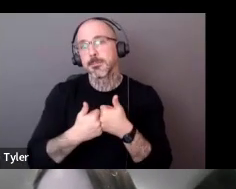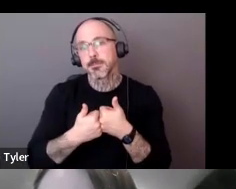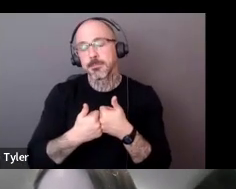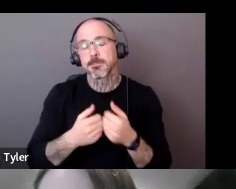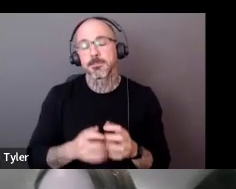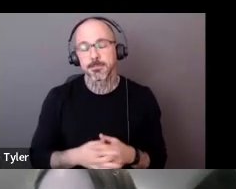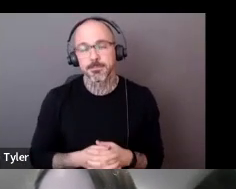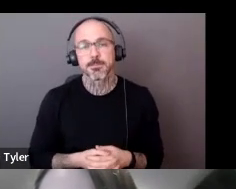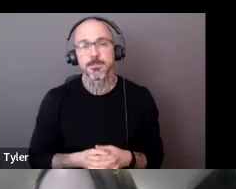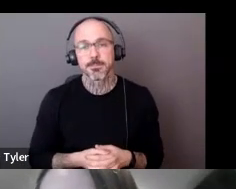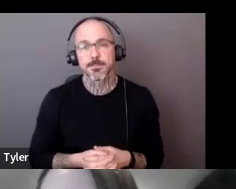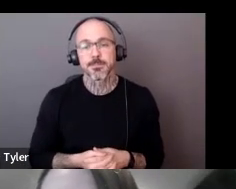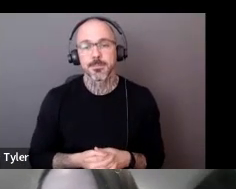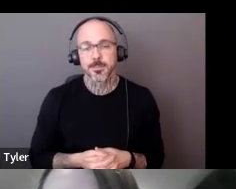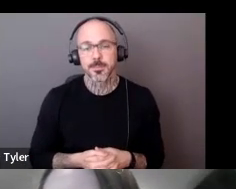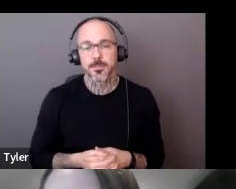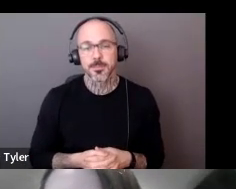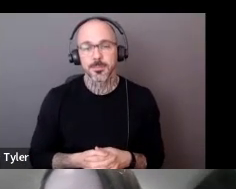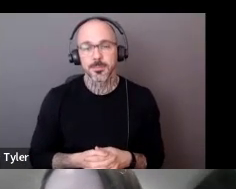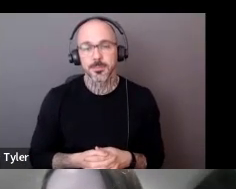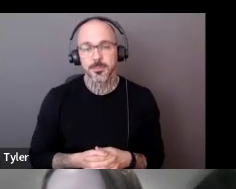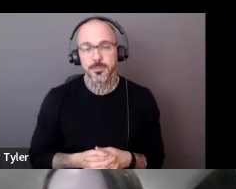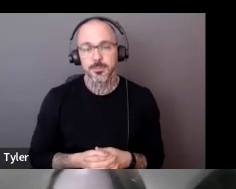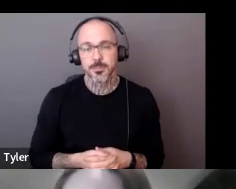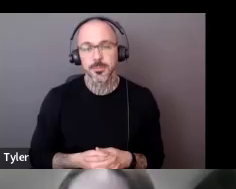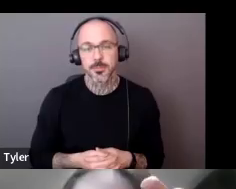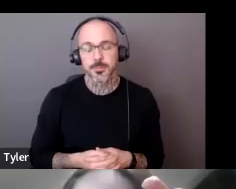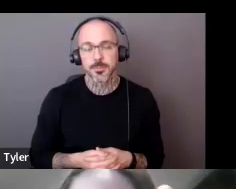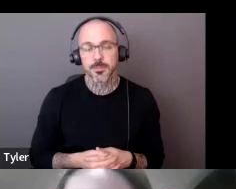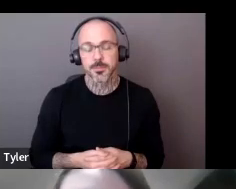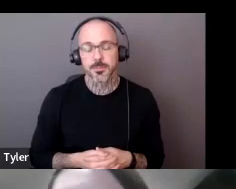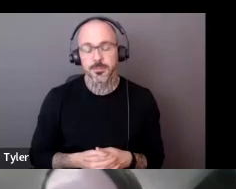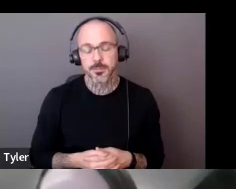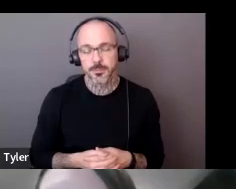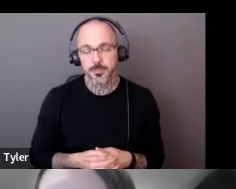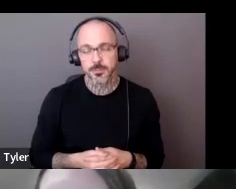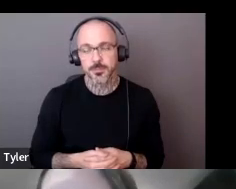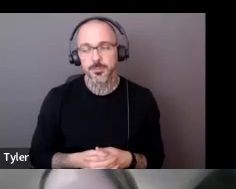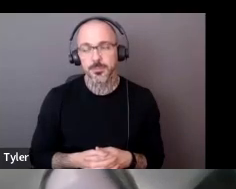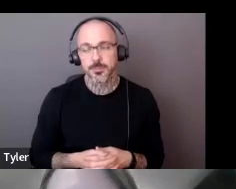And sometimes the fee for having your artwork